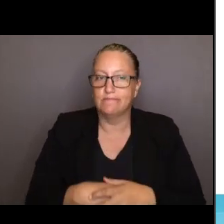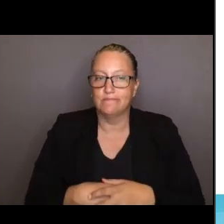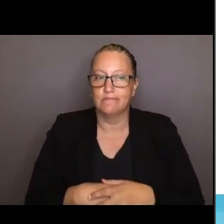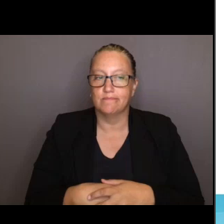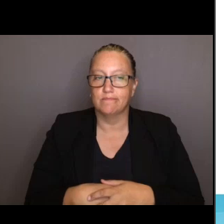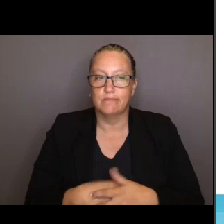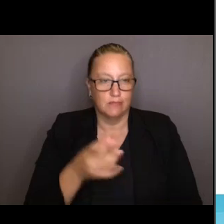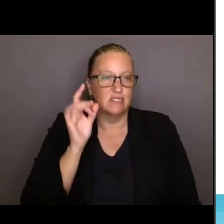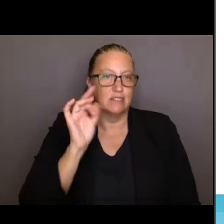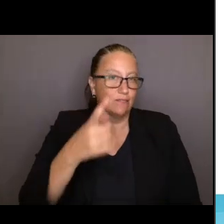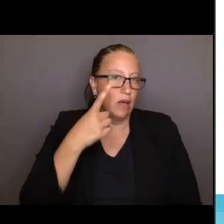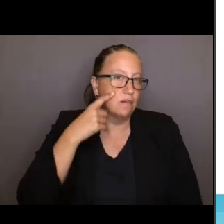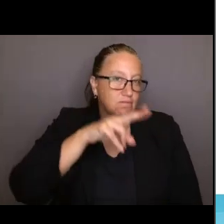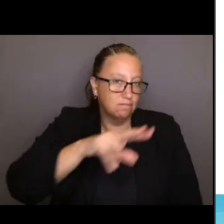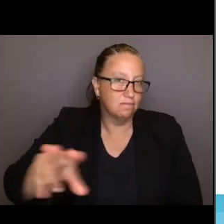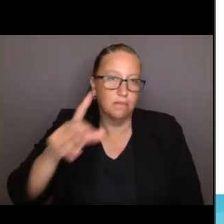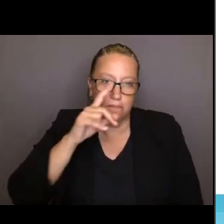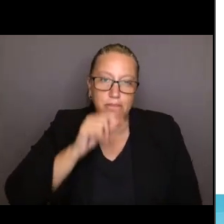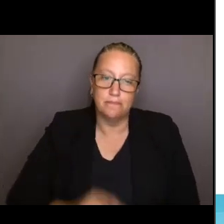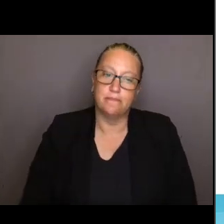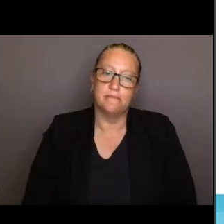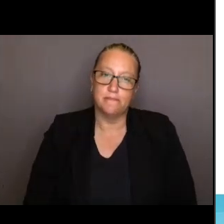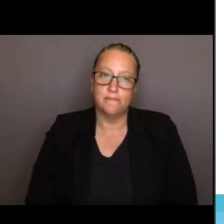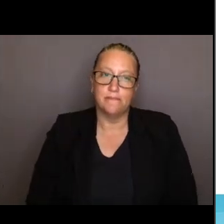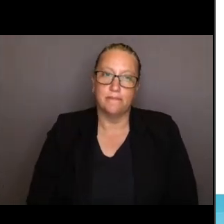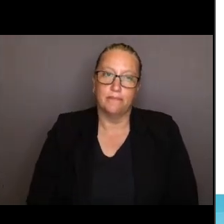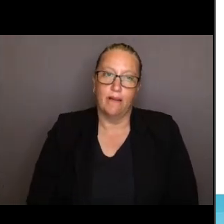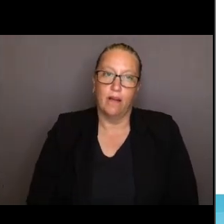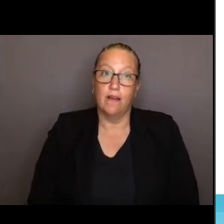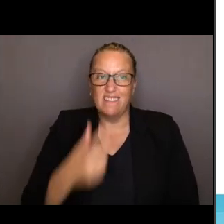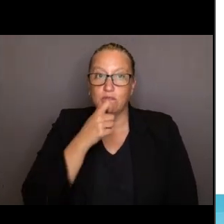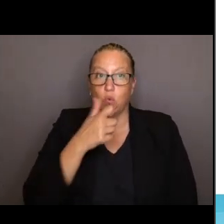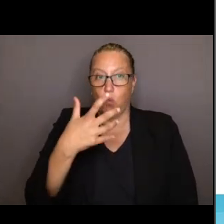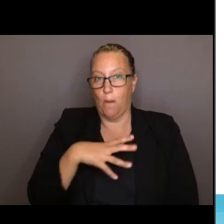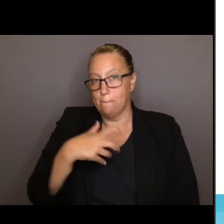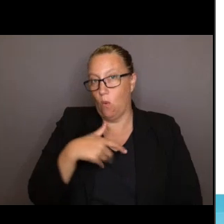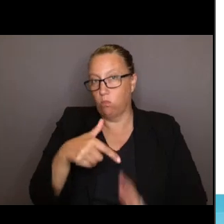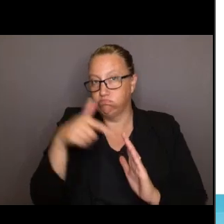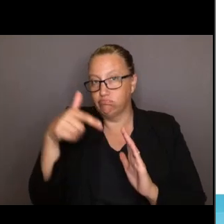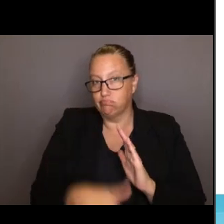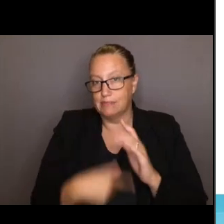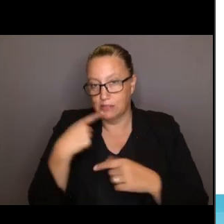go and have a look at those regulations for a more detailed list.